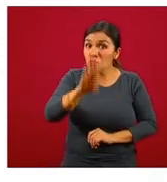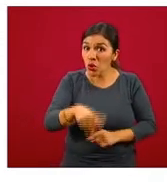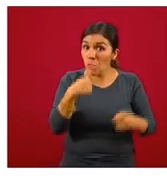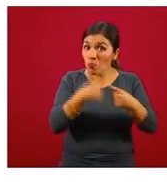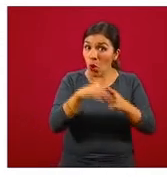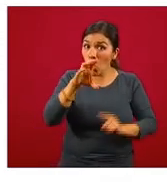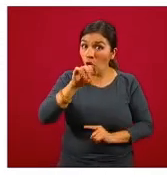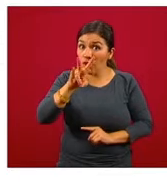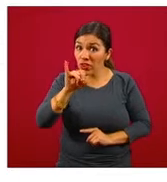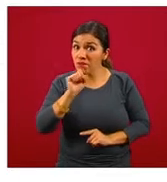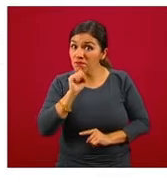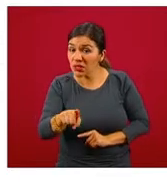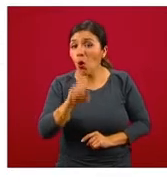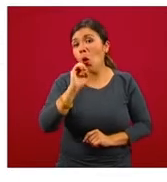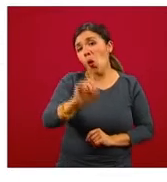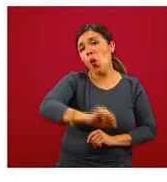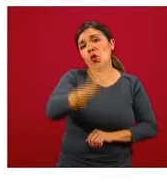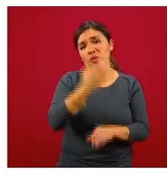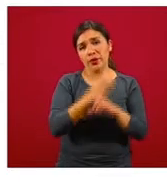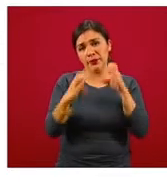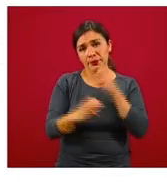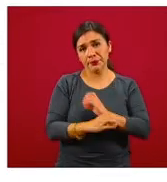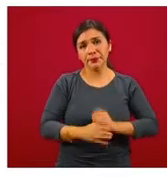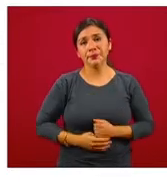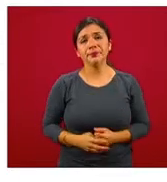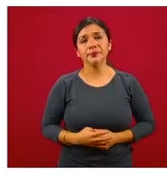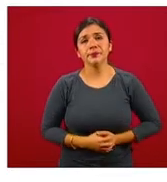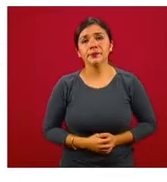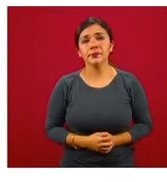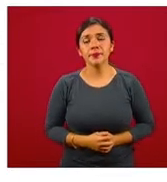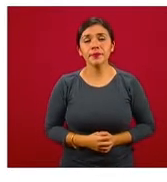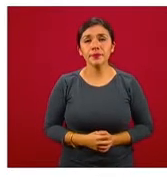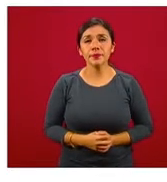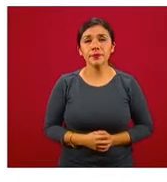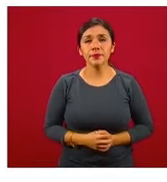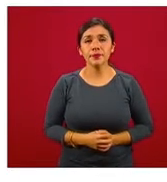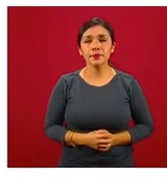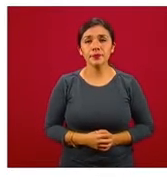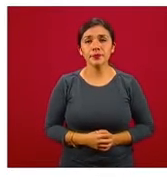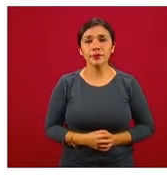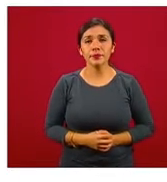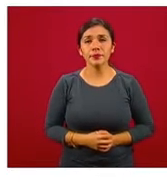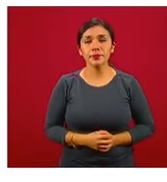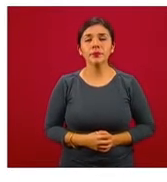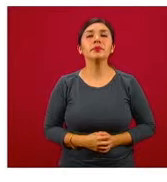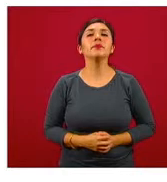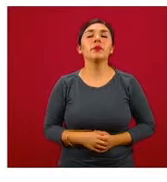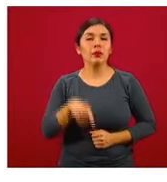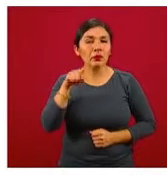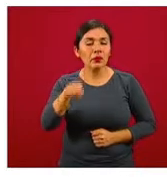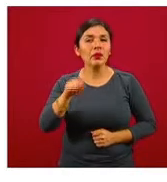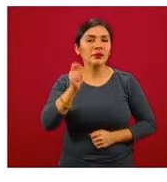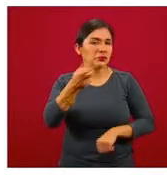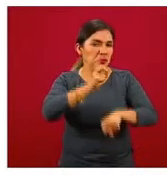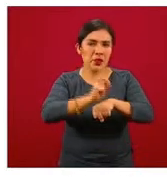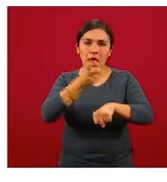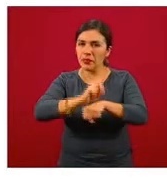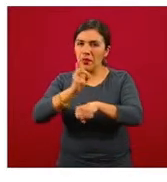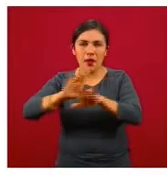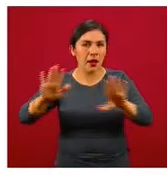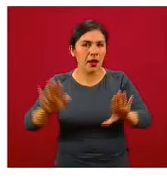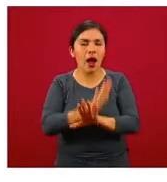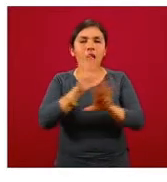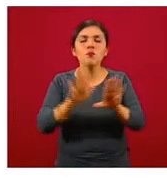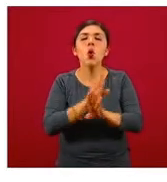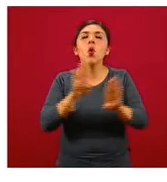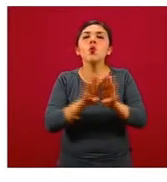of days asociadas in al terms of deaths COVID-19. associated with La COVID siguiente 19. diapositiva veremos la Here curva we can see the epidémica, la pandemic actualizamos curve. todos We los días en update la medida this como